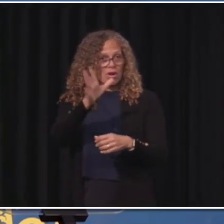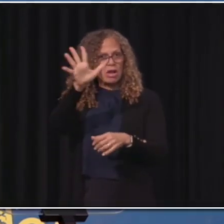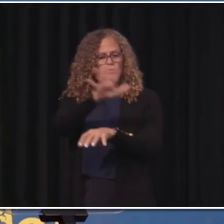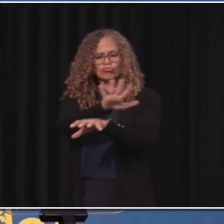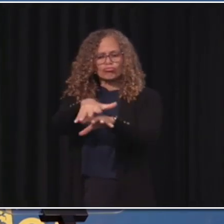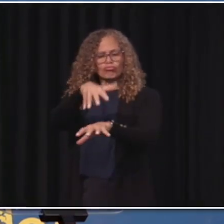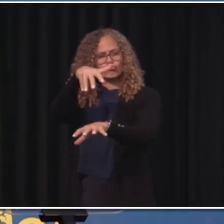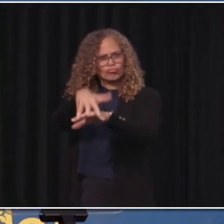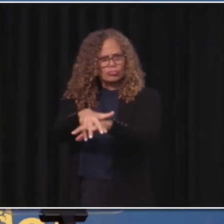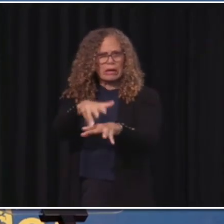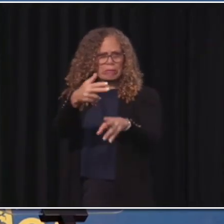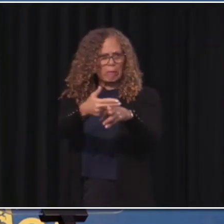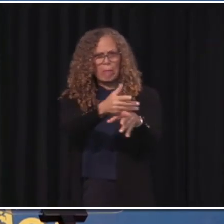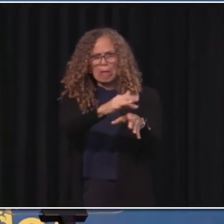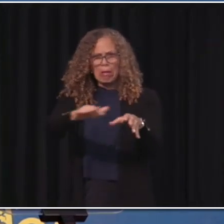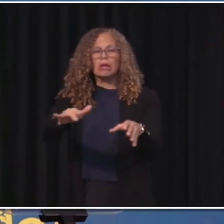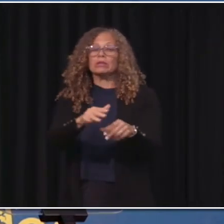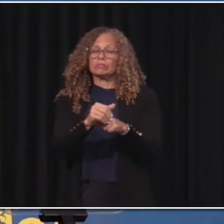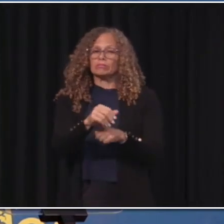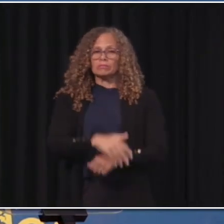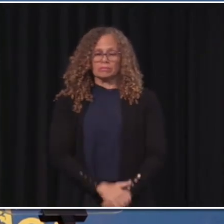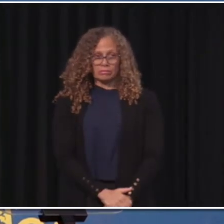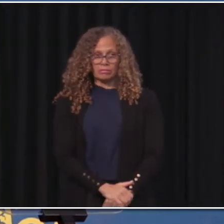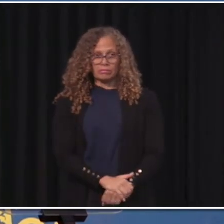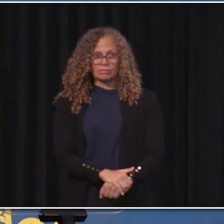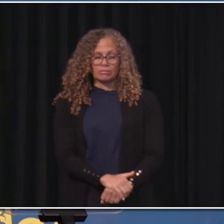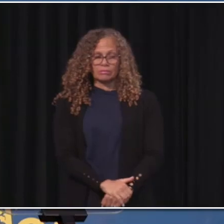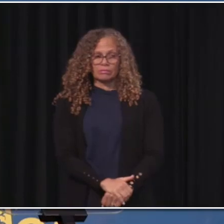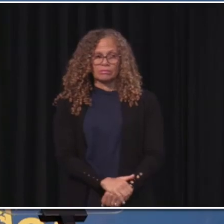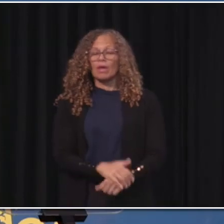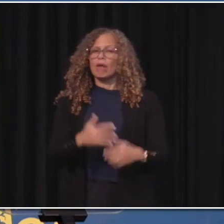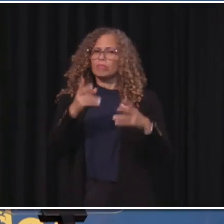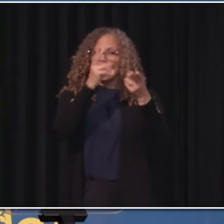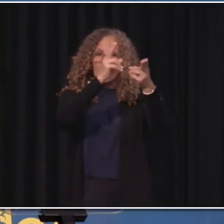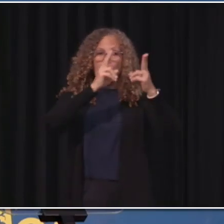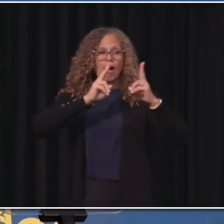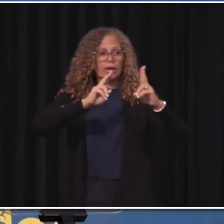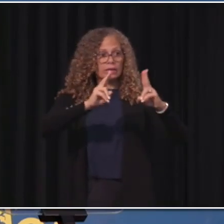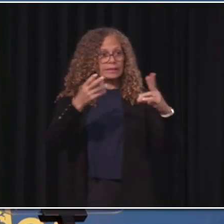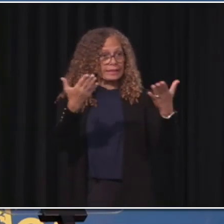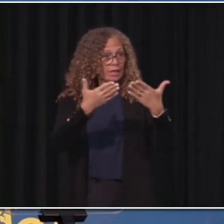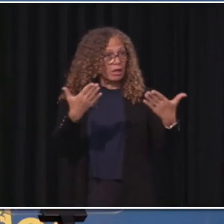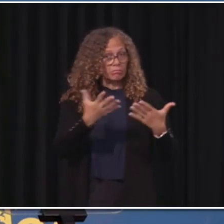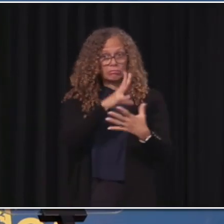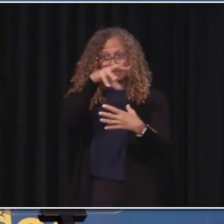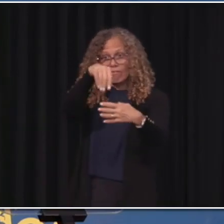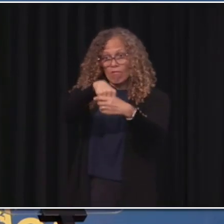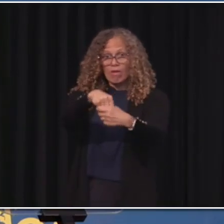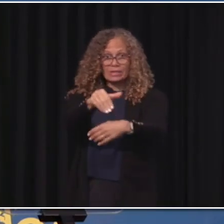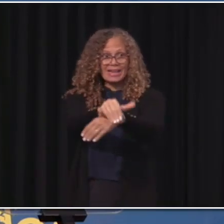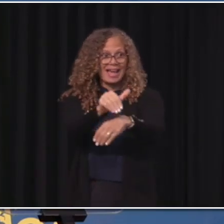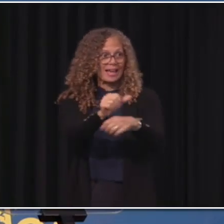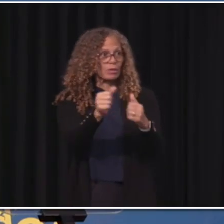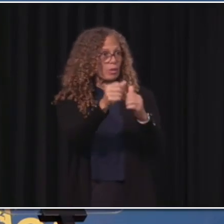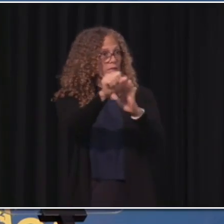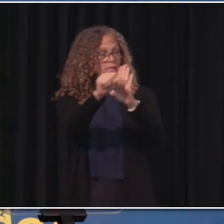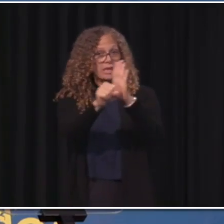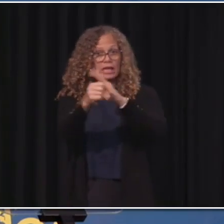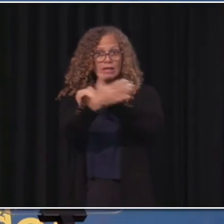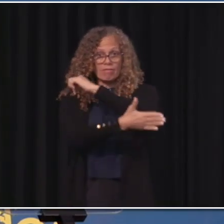Adelina Asueo, and Rita Pico Quinish. I'm honored to be able to participate tonight in the state of the